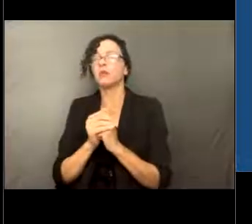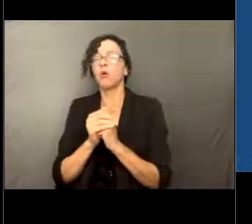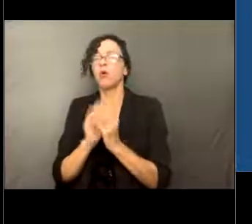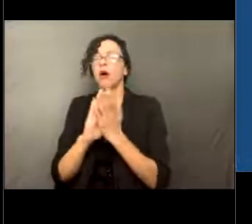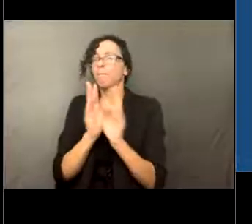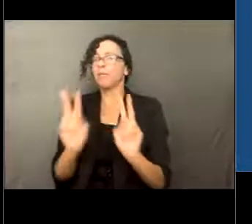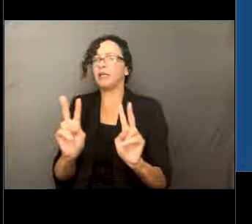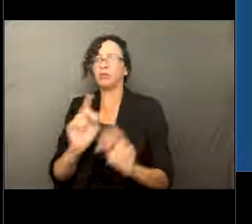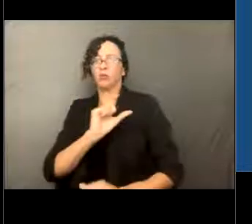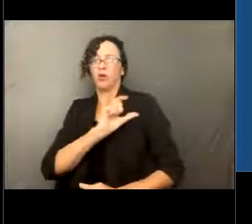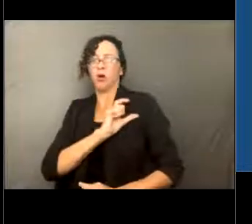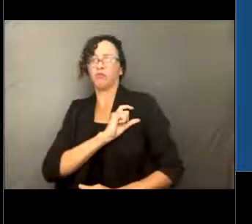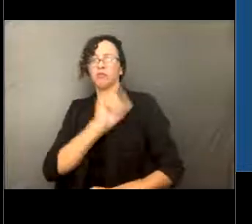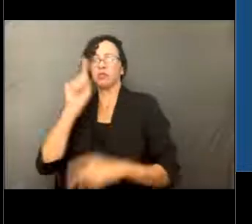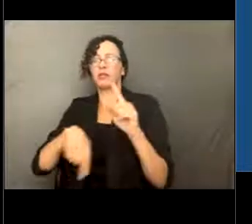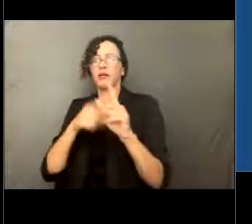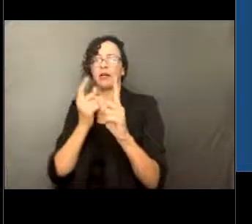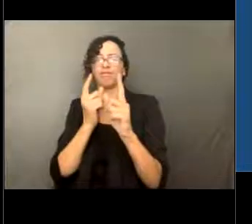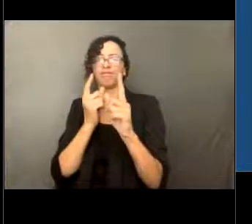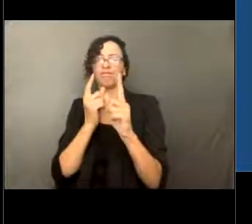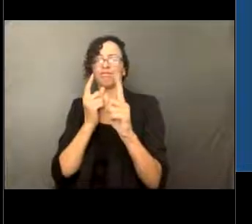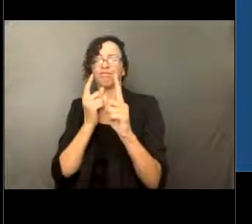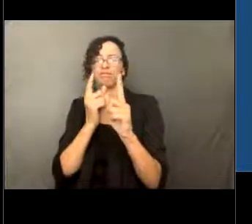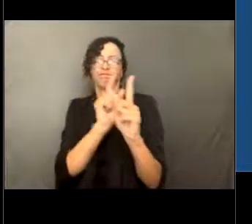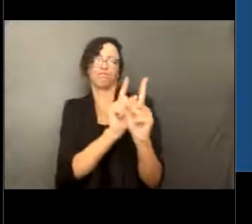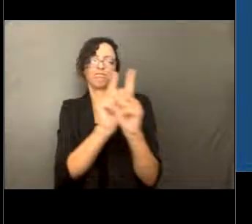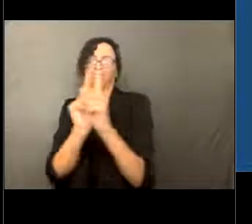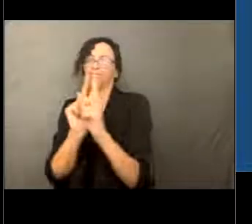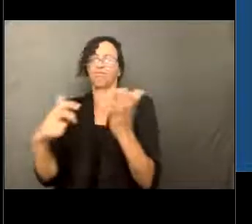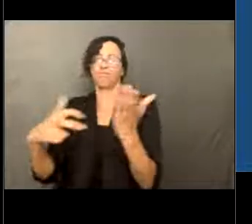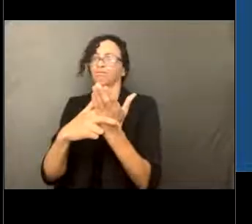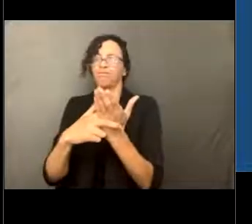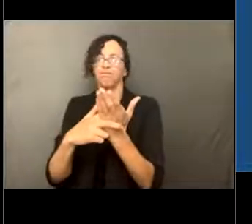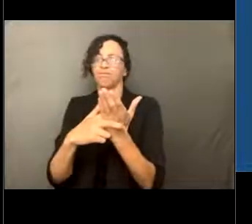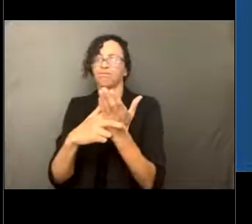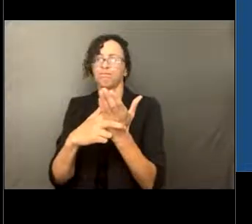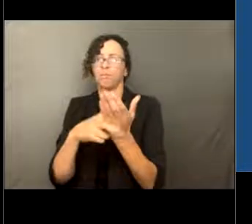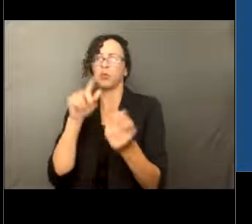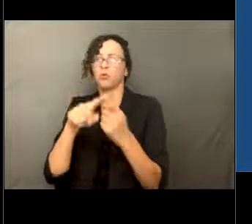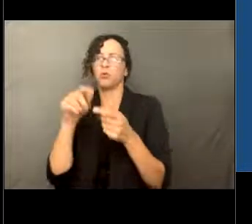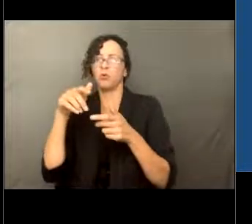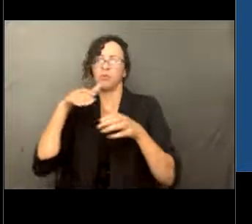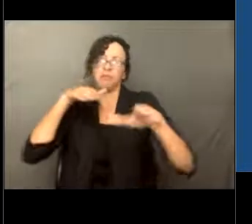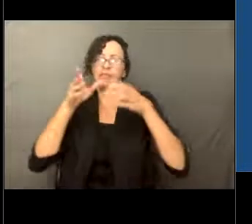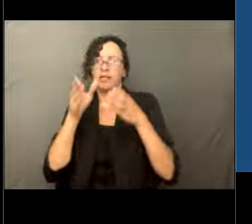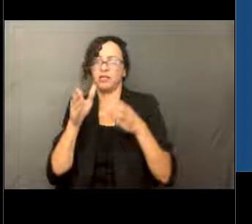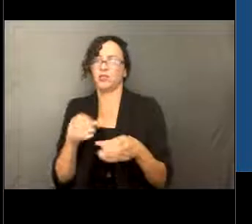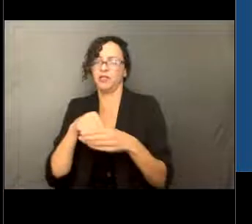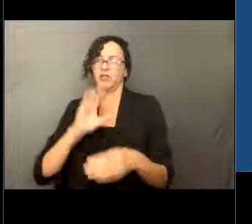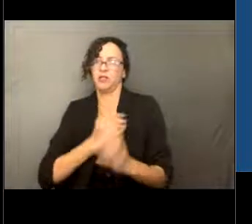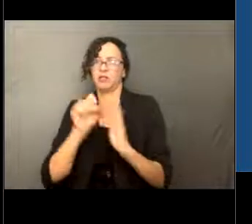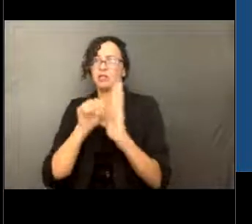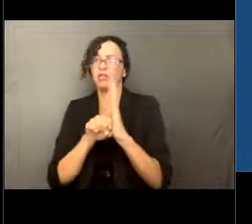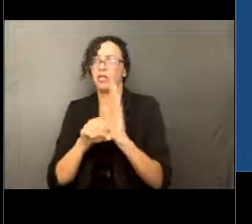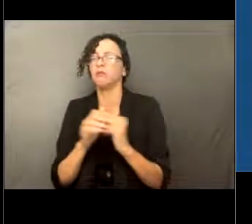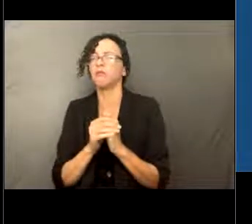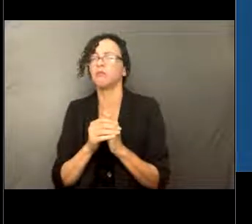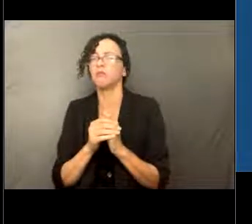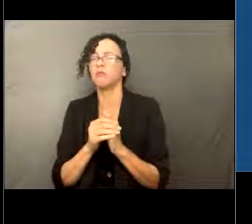a pedestrian for in our state as a violation. Finally,